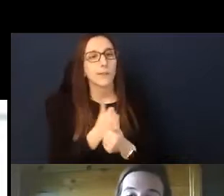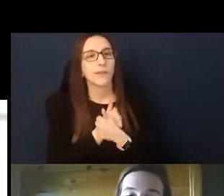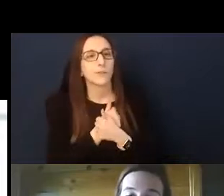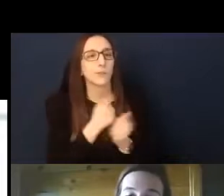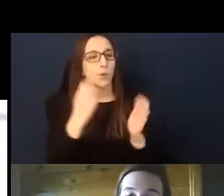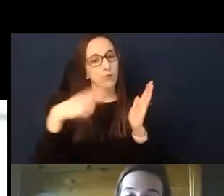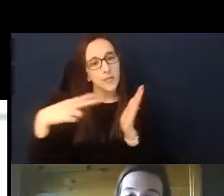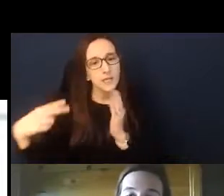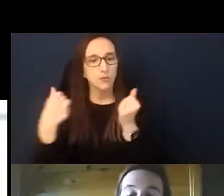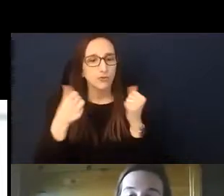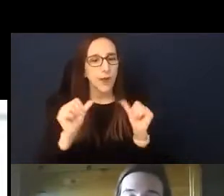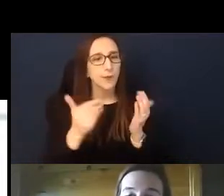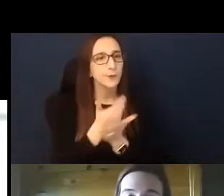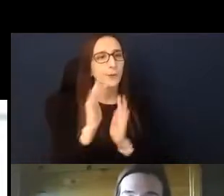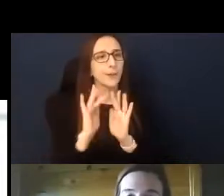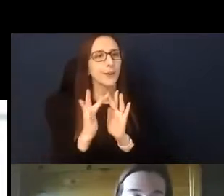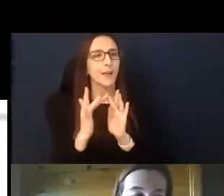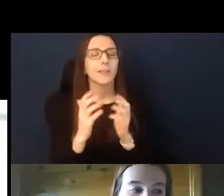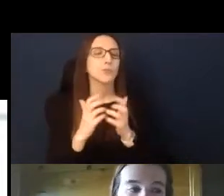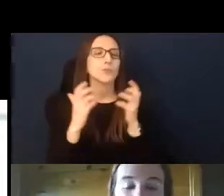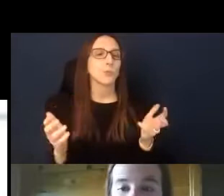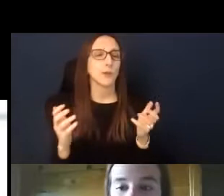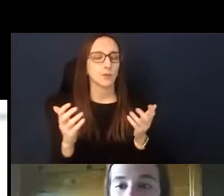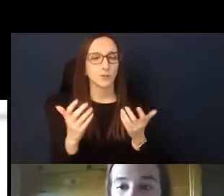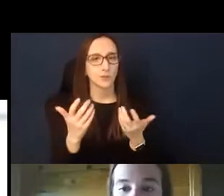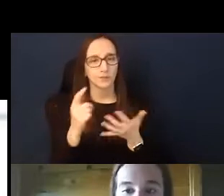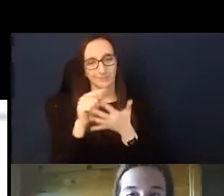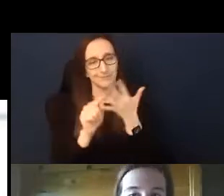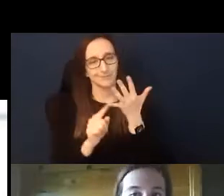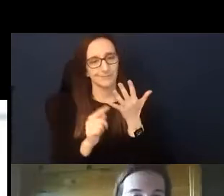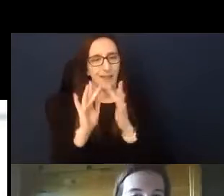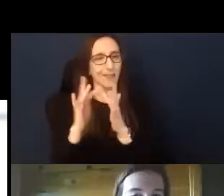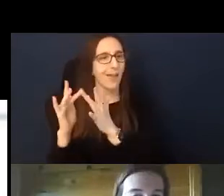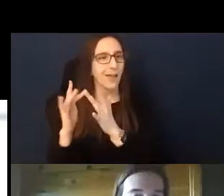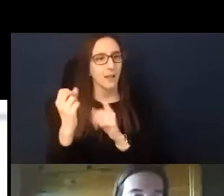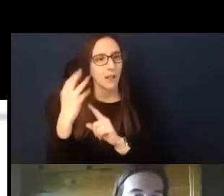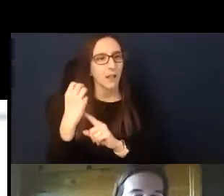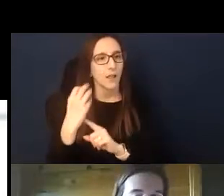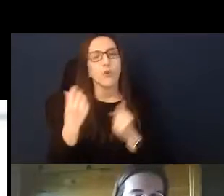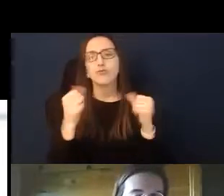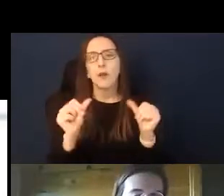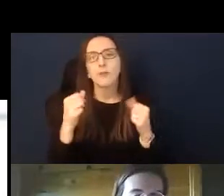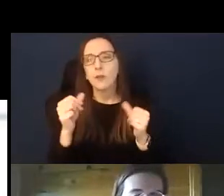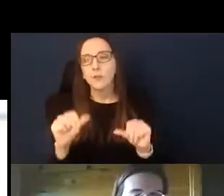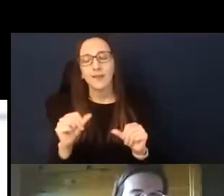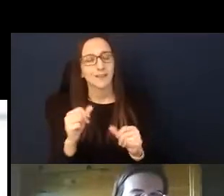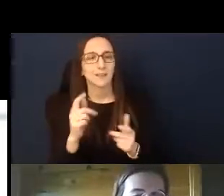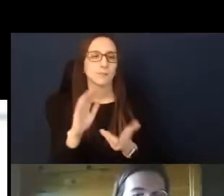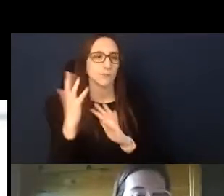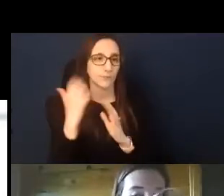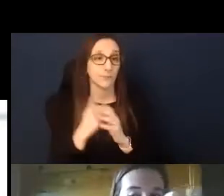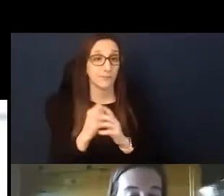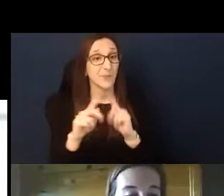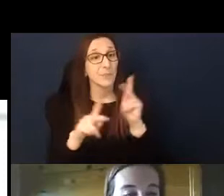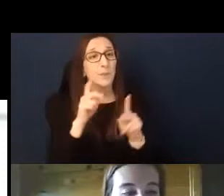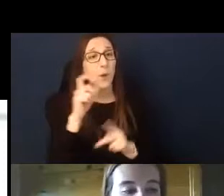and try things on the internet, and there's just, all the diets you mentioned, they're out there online to download and try whatever. But what people don't realize,